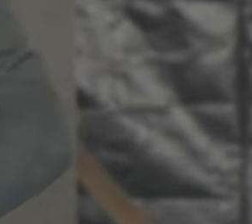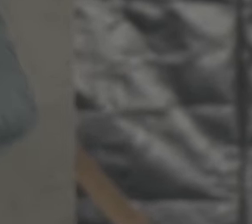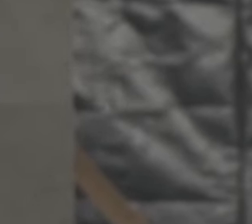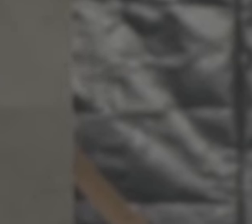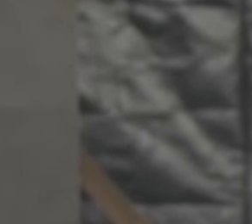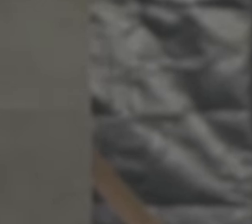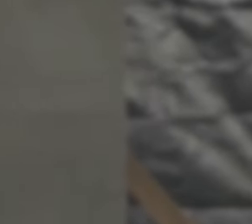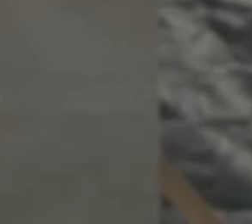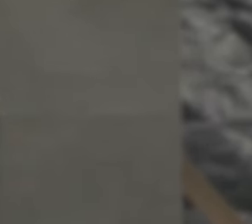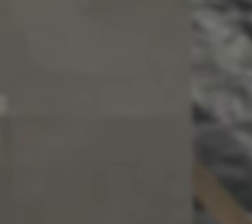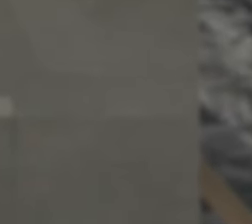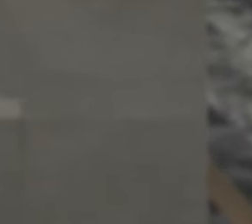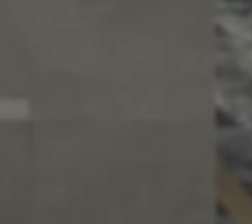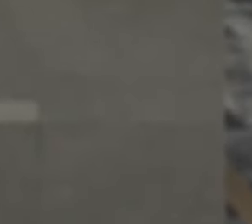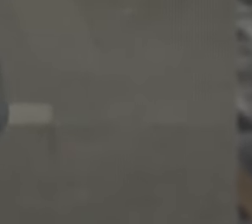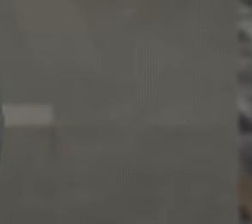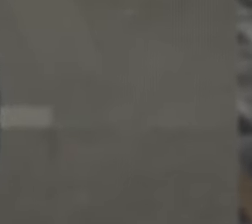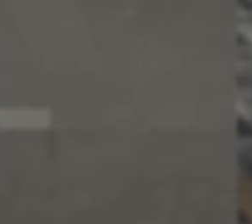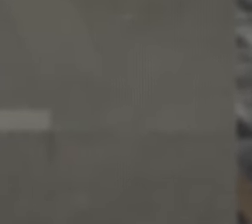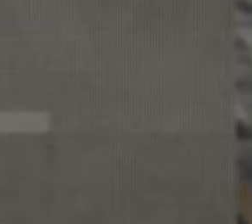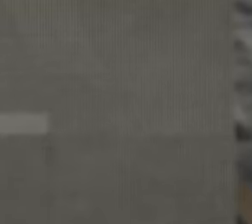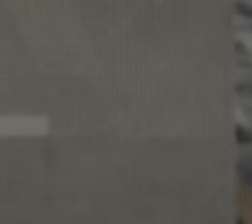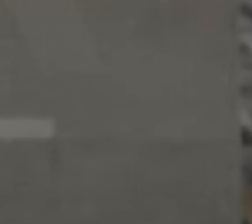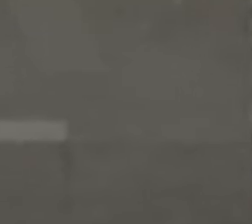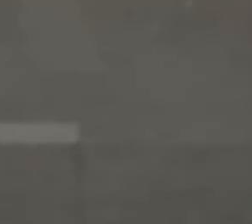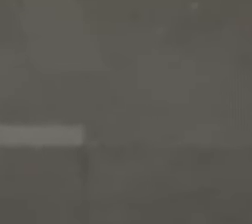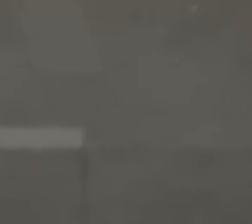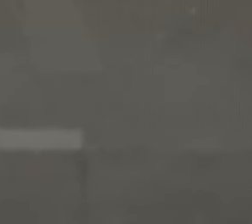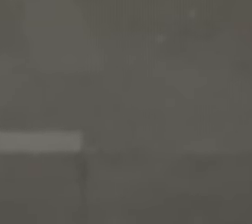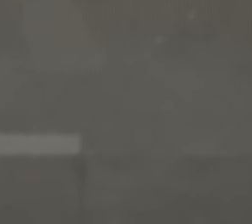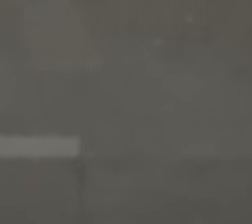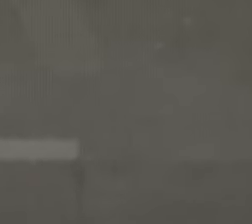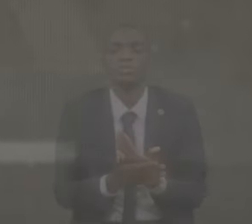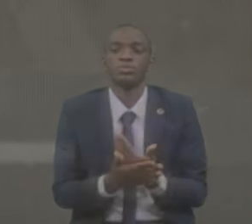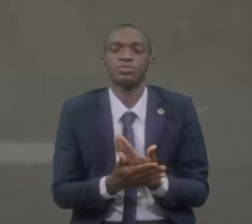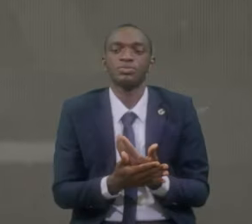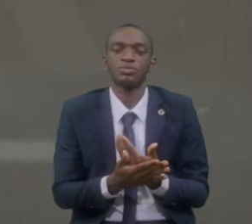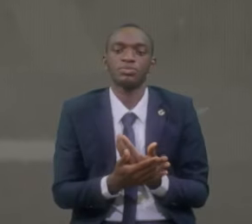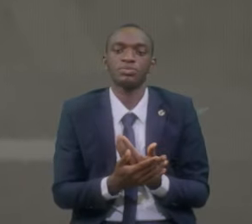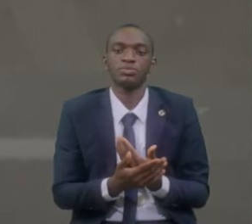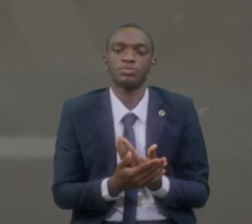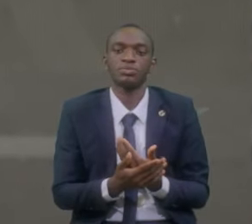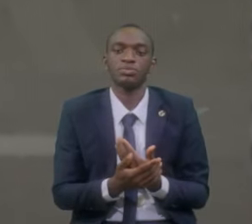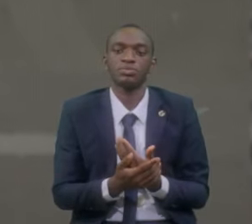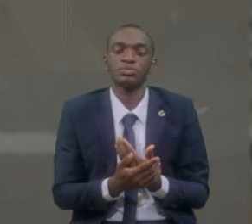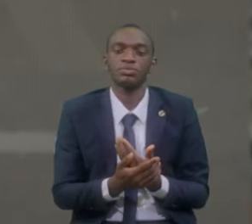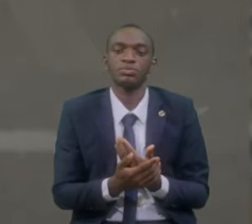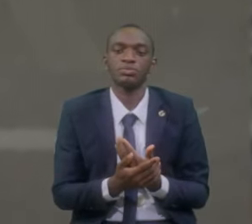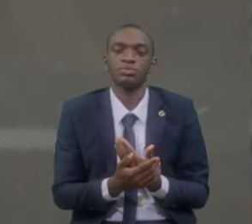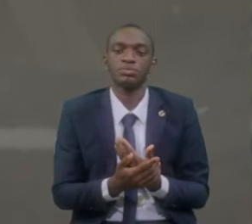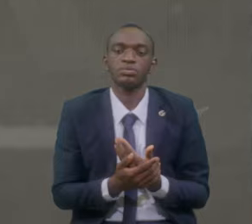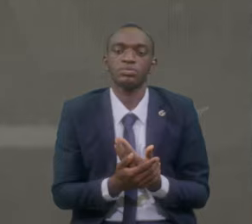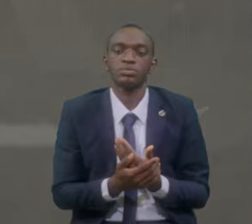new miracle. And God, the Lord said unto Moses, take thee a fiery serpent